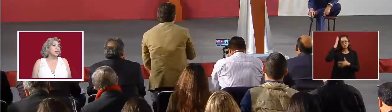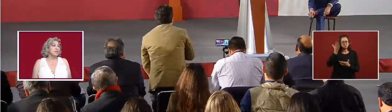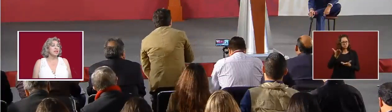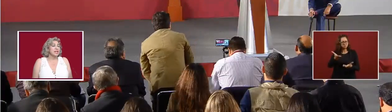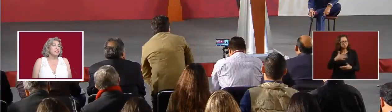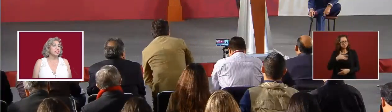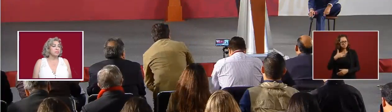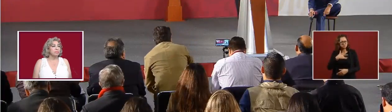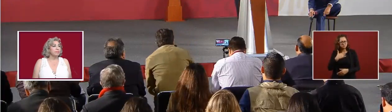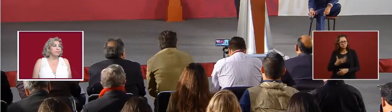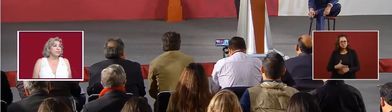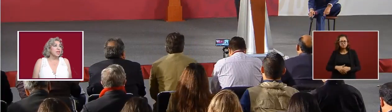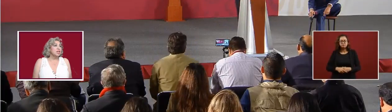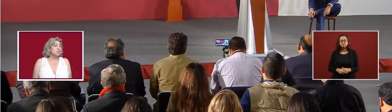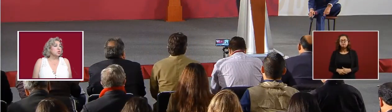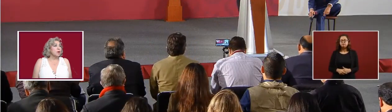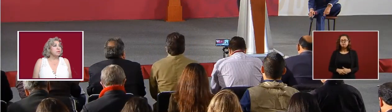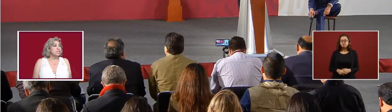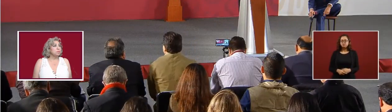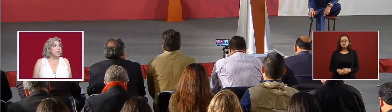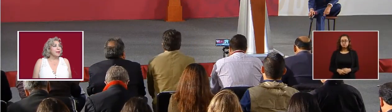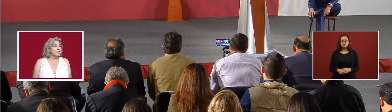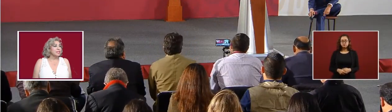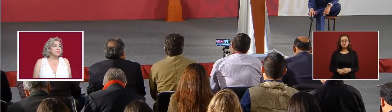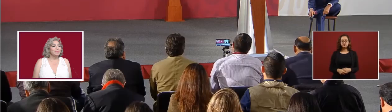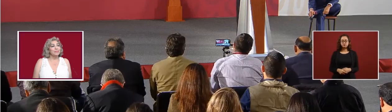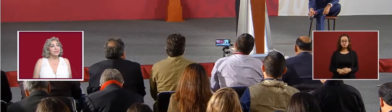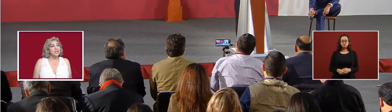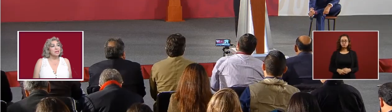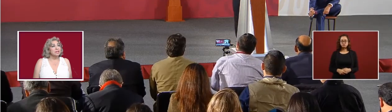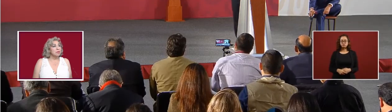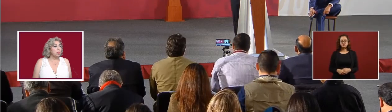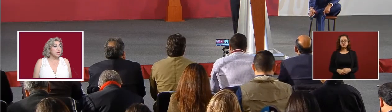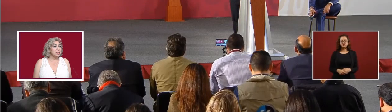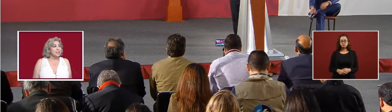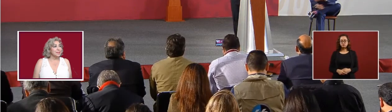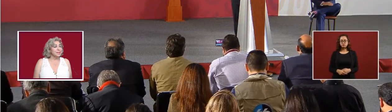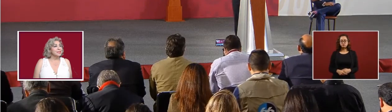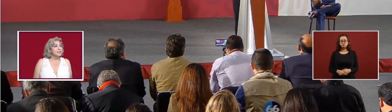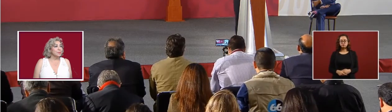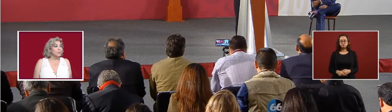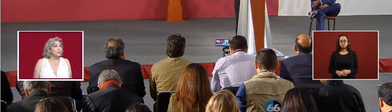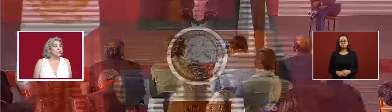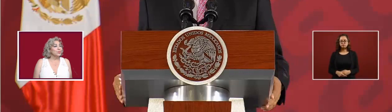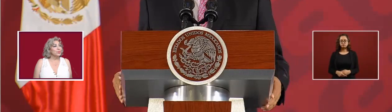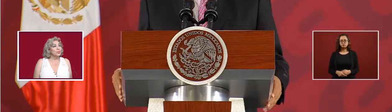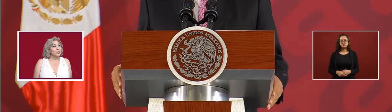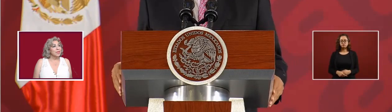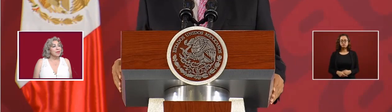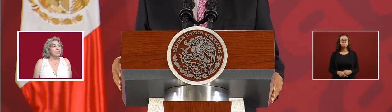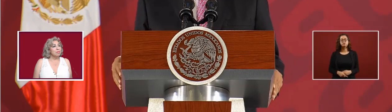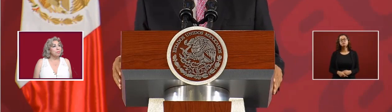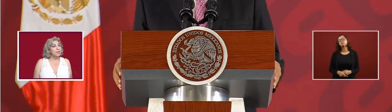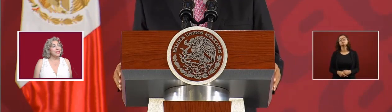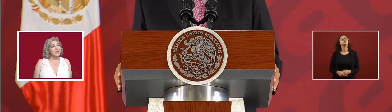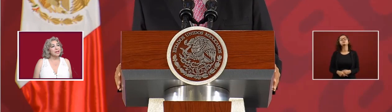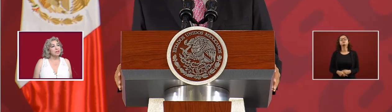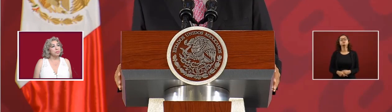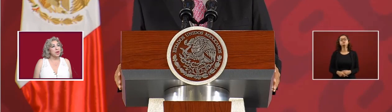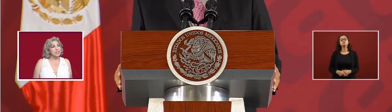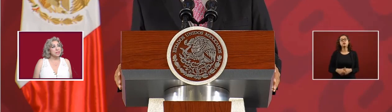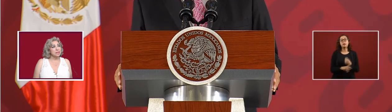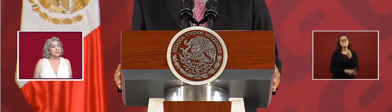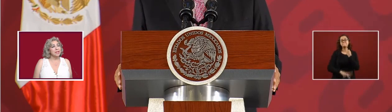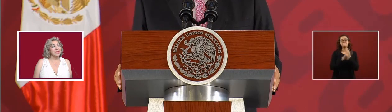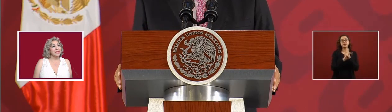or regarding the leadership? So I respect the processes, political